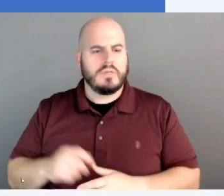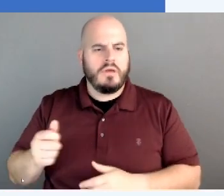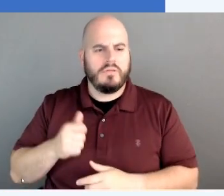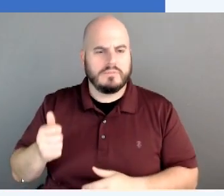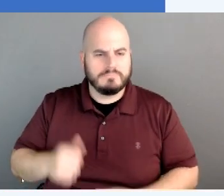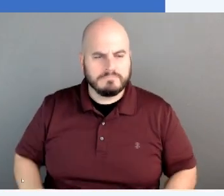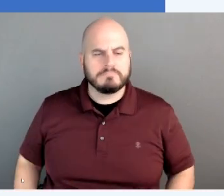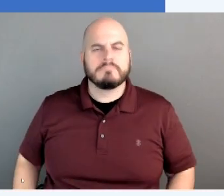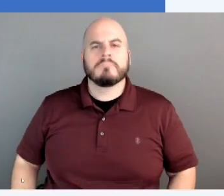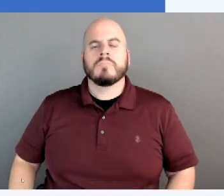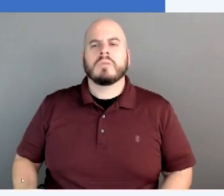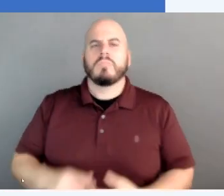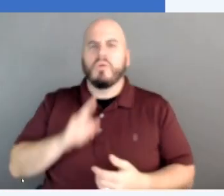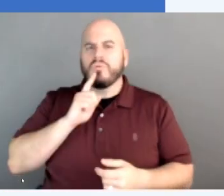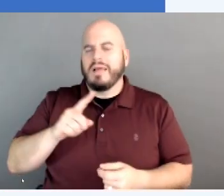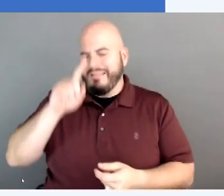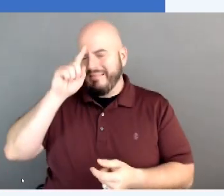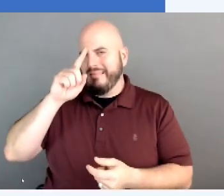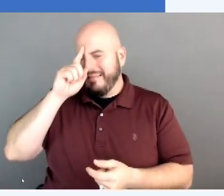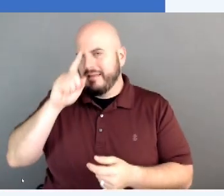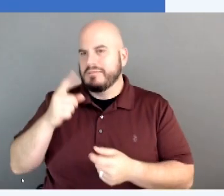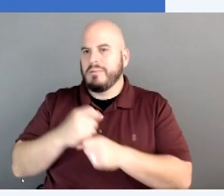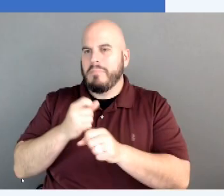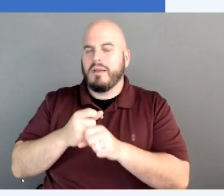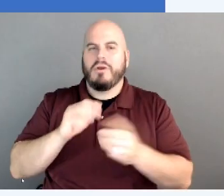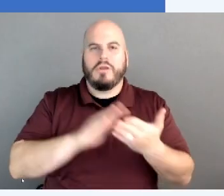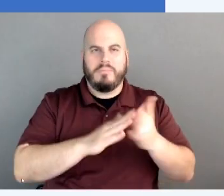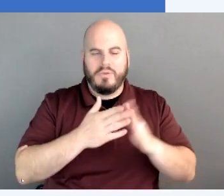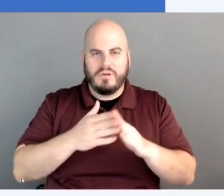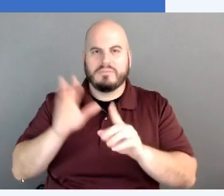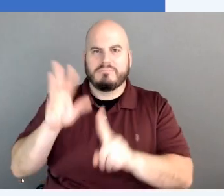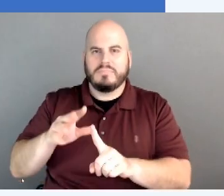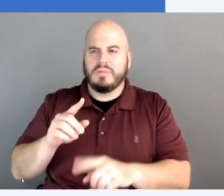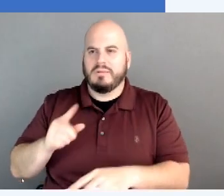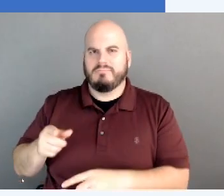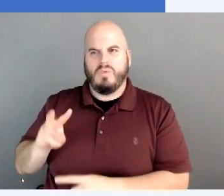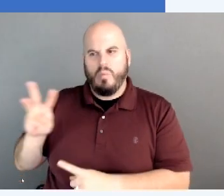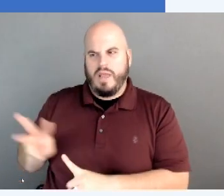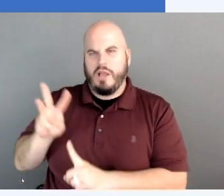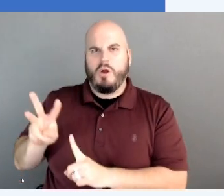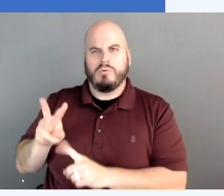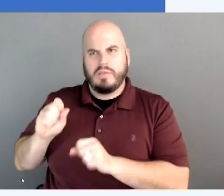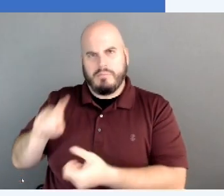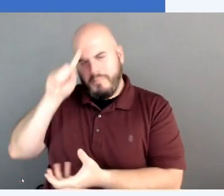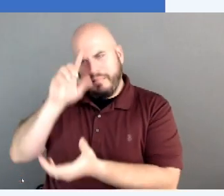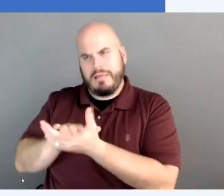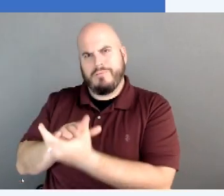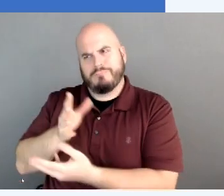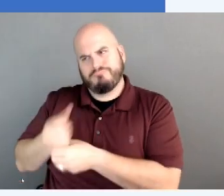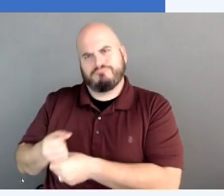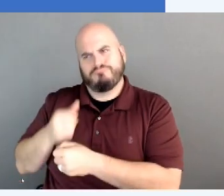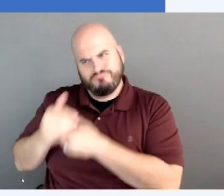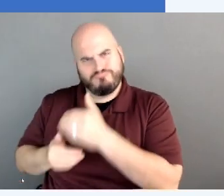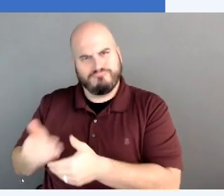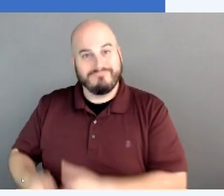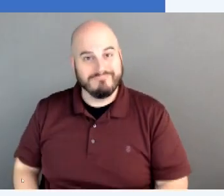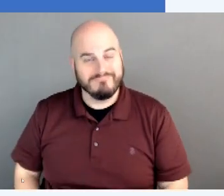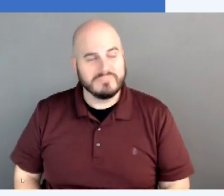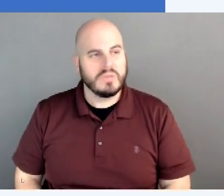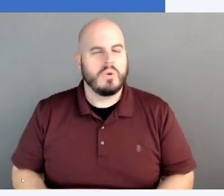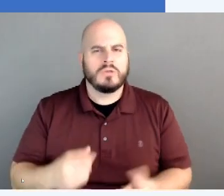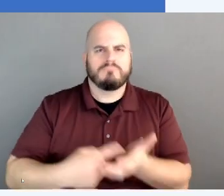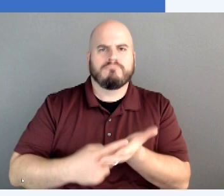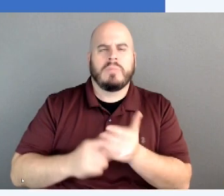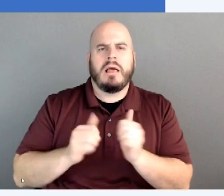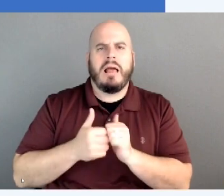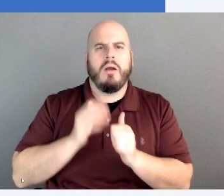is really to make our community and our city a real city to believe in, and I believe that. So I want to briefly talk about how this is going to affect Mission Waco